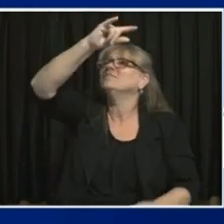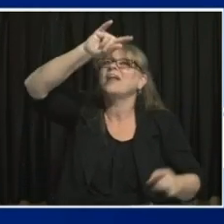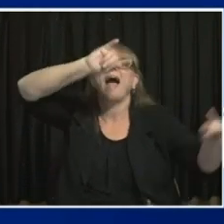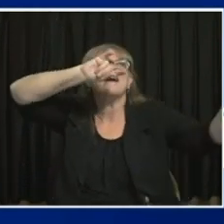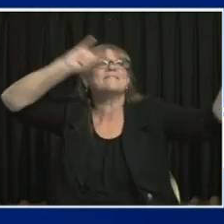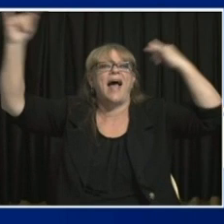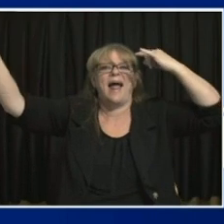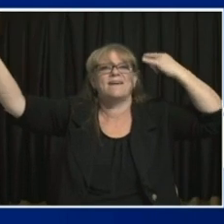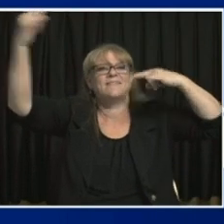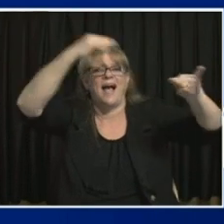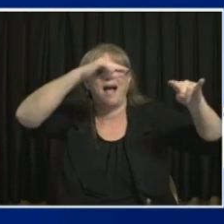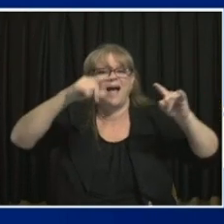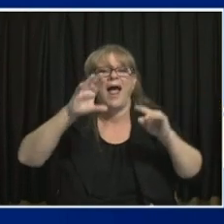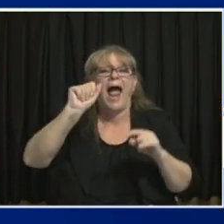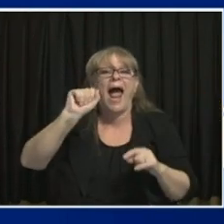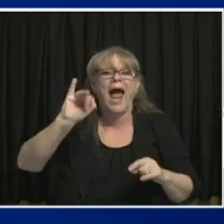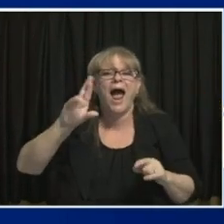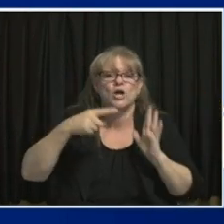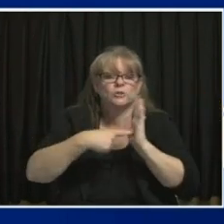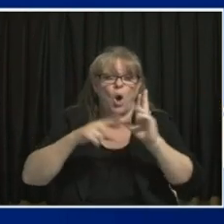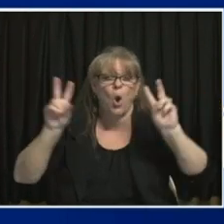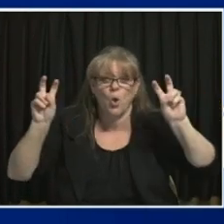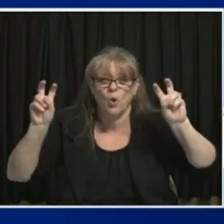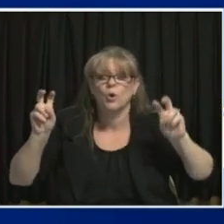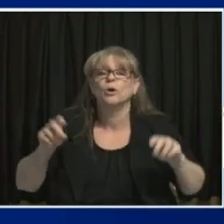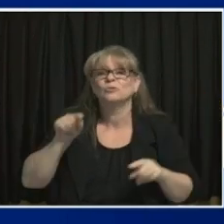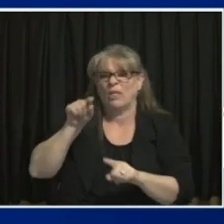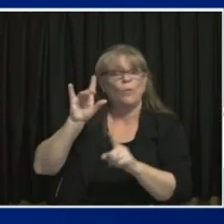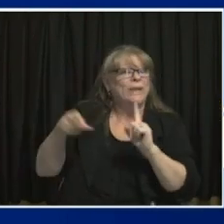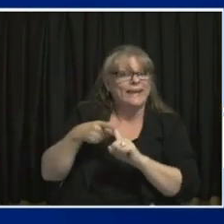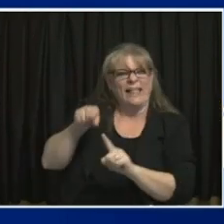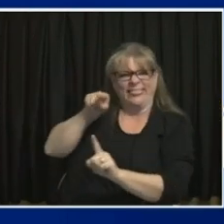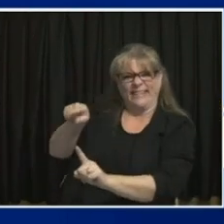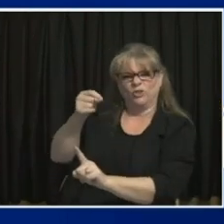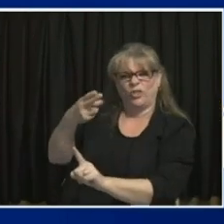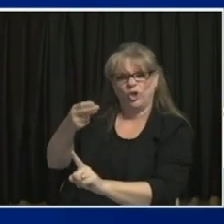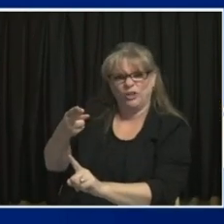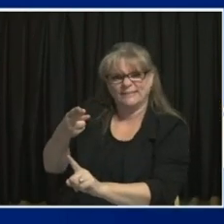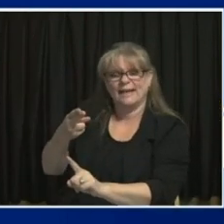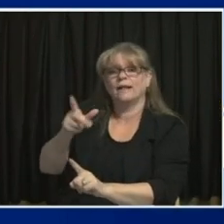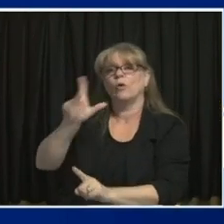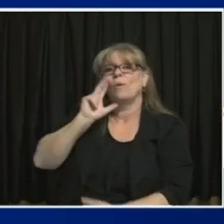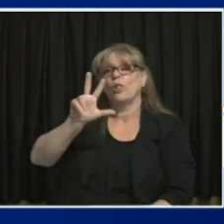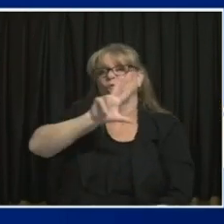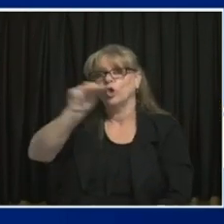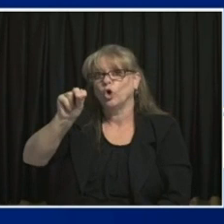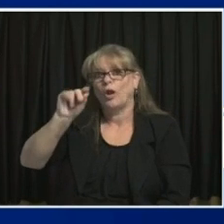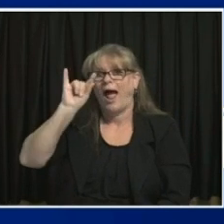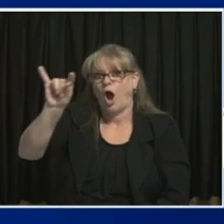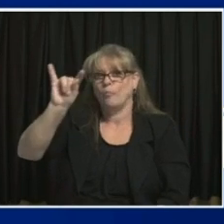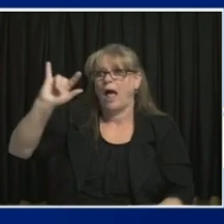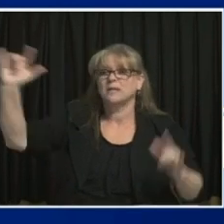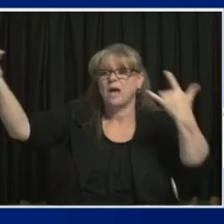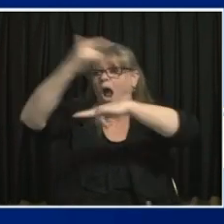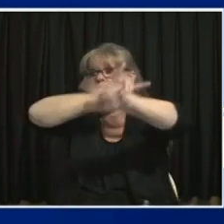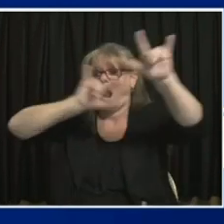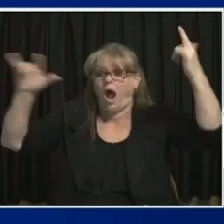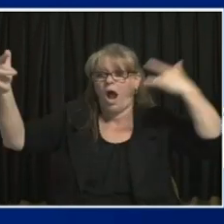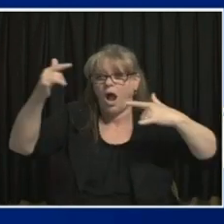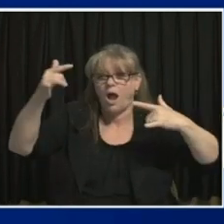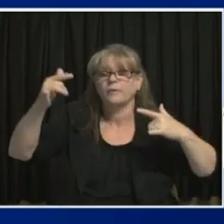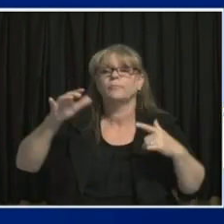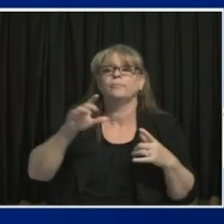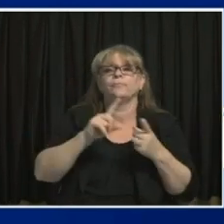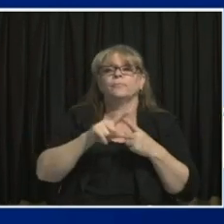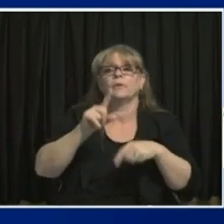We're now excited that 30 aircraft are scheduled to take a flight Thursday, May 14th from 11:30 to 1 in